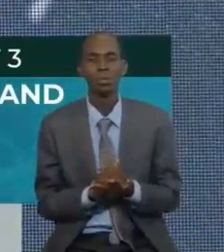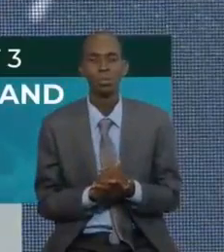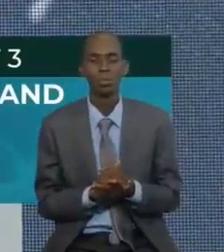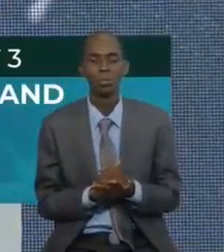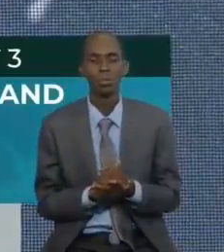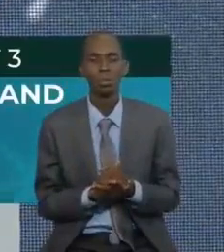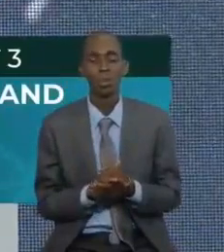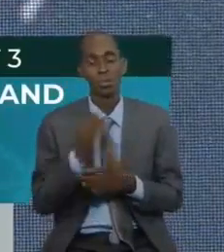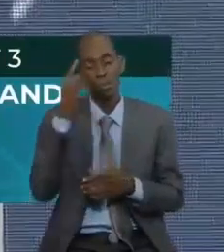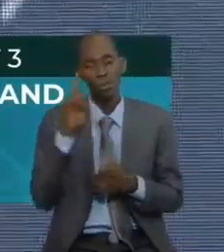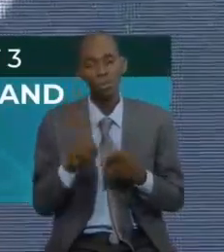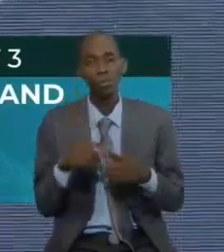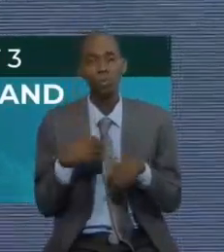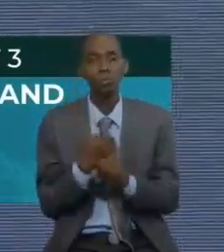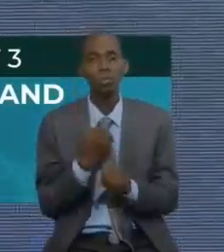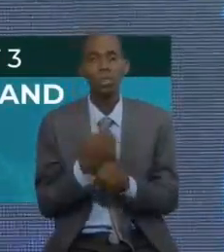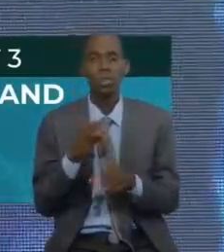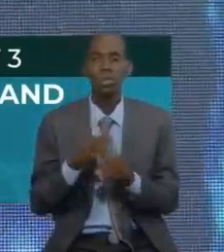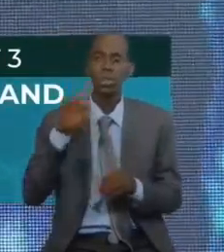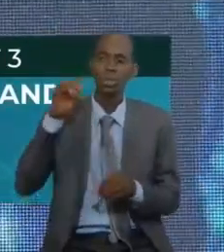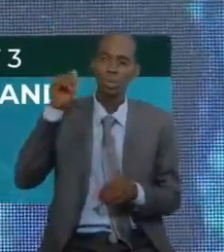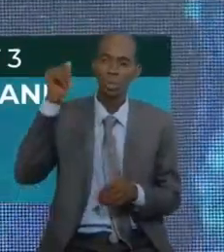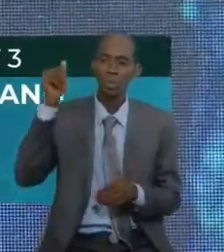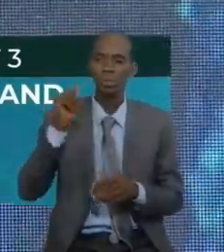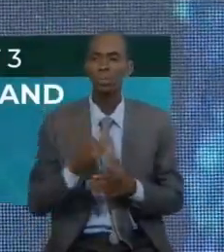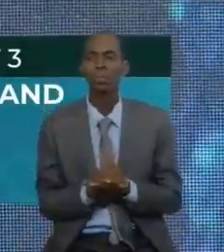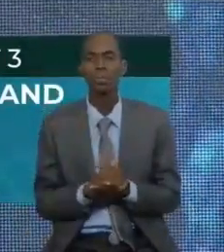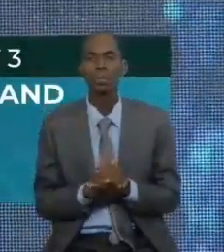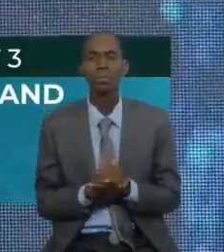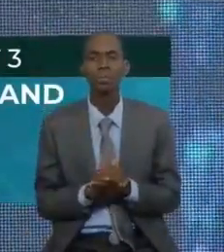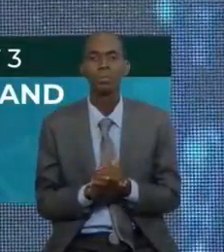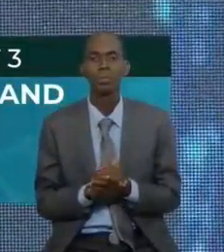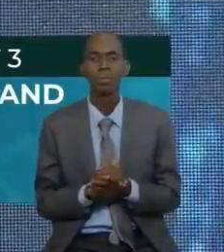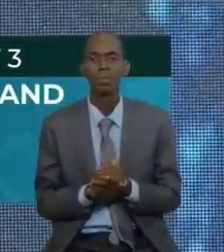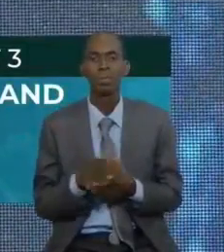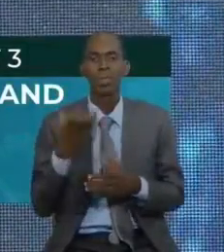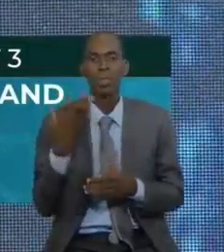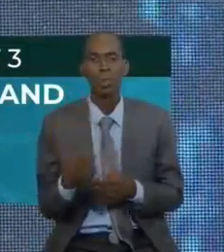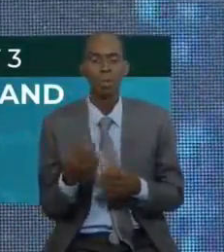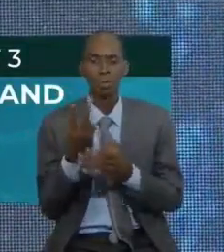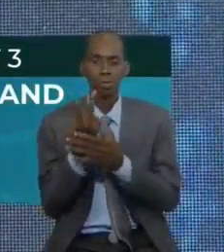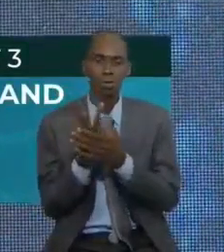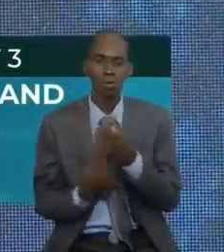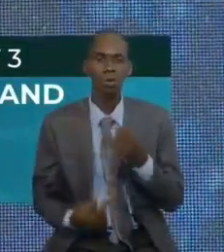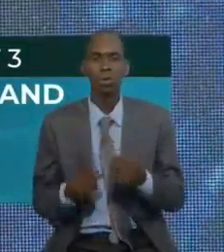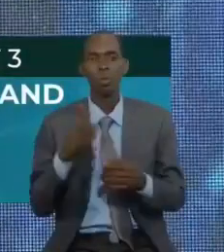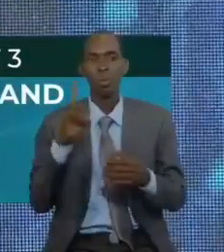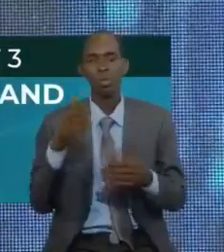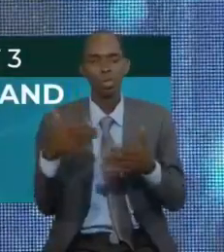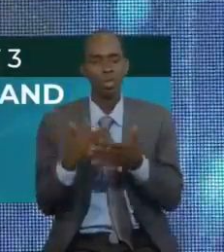for to make in himself of twain one new